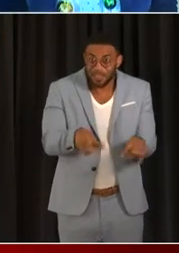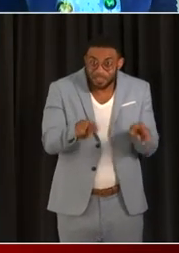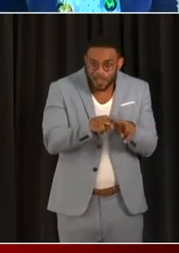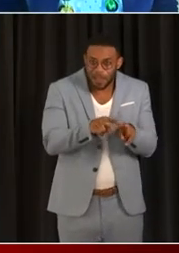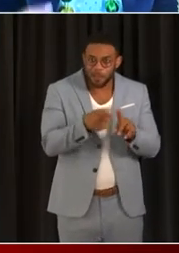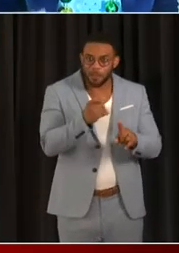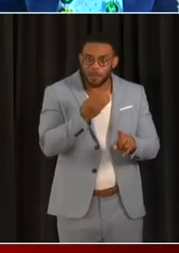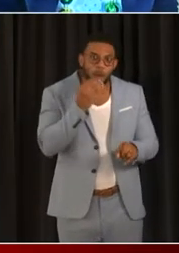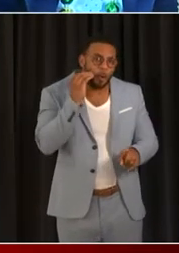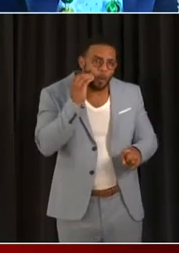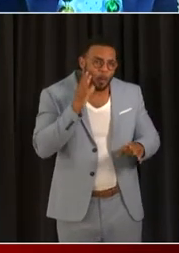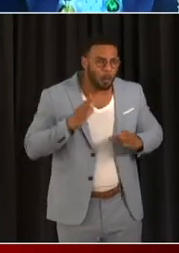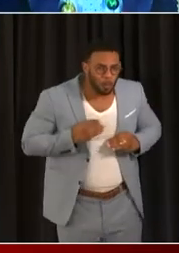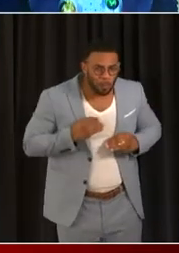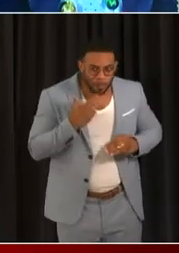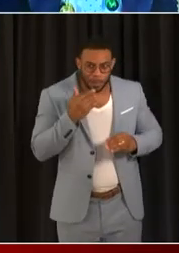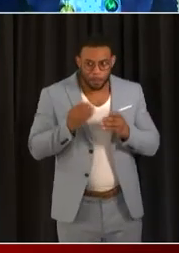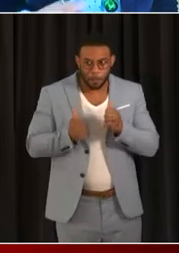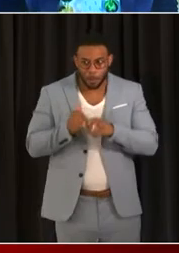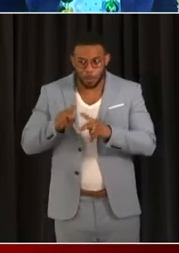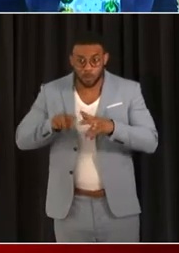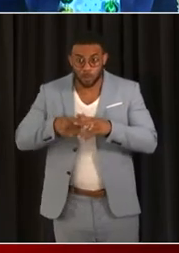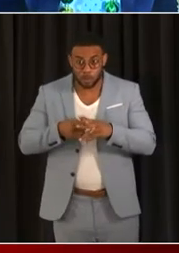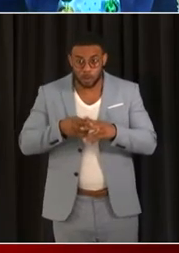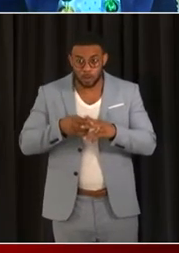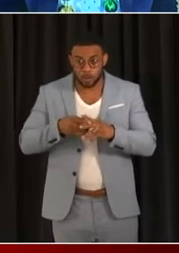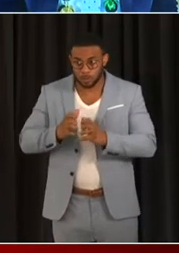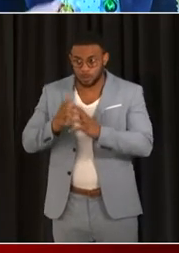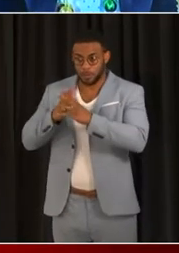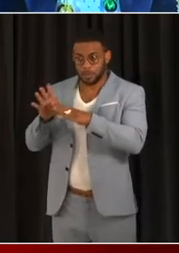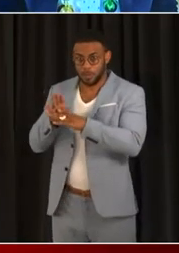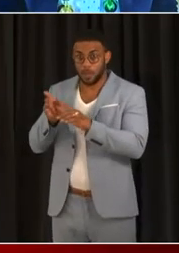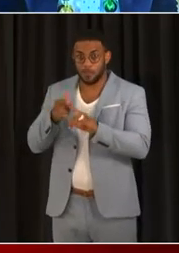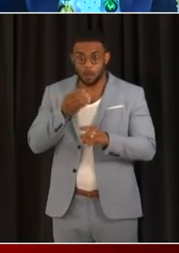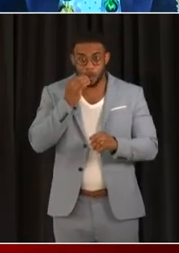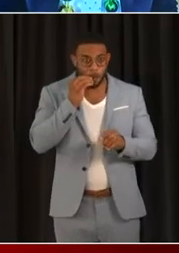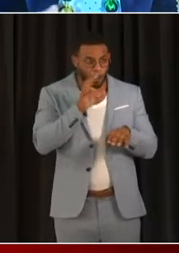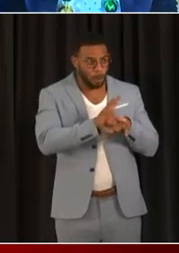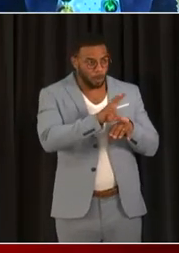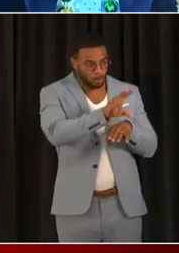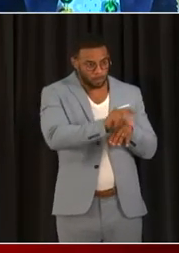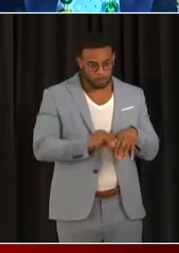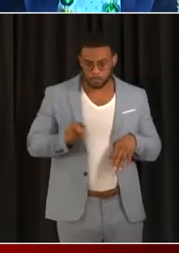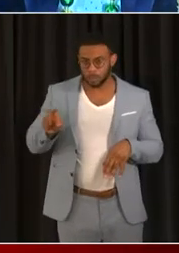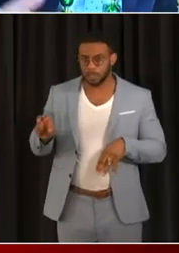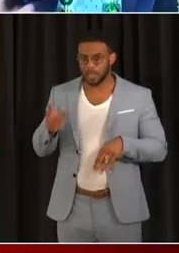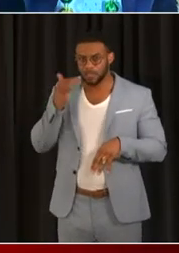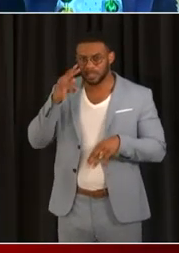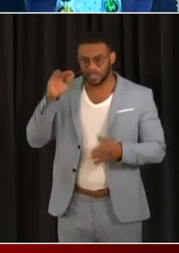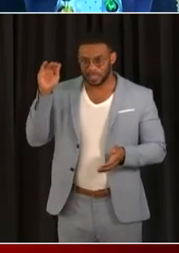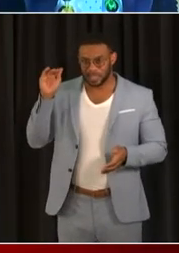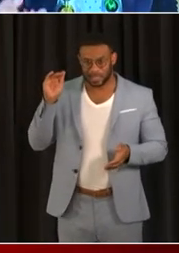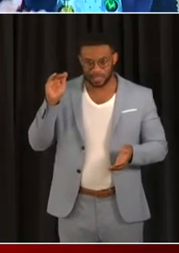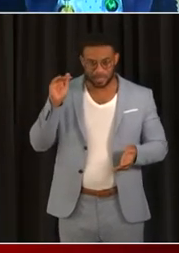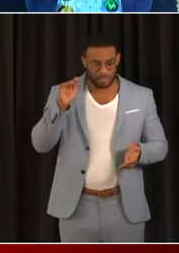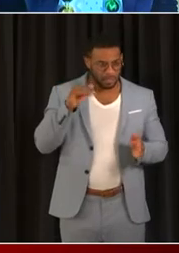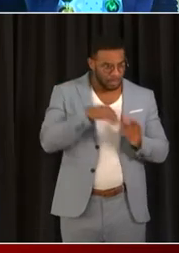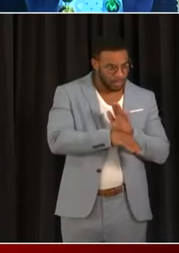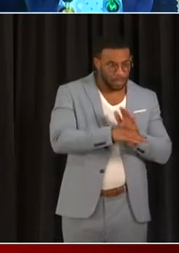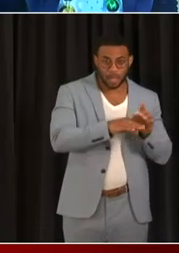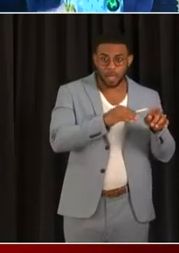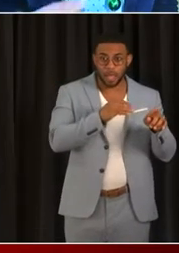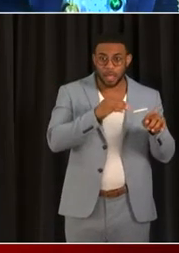value from our homes. And whenever we see any declines in home ownership, you're going to probably see declines